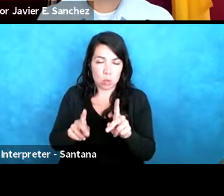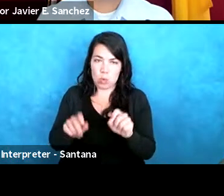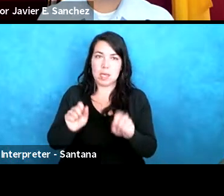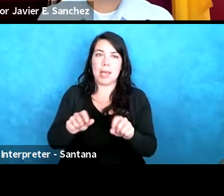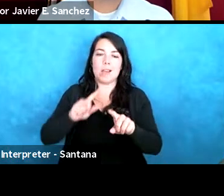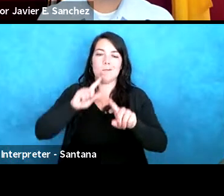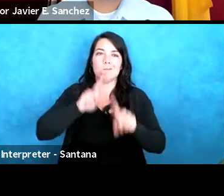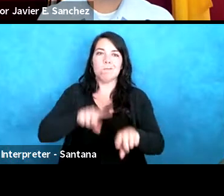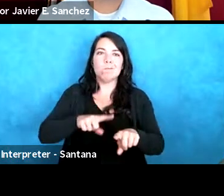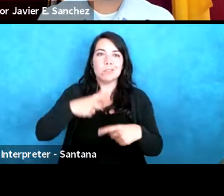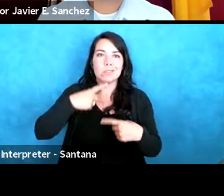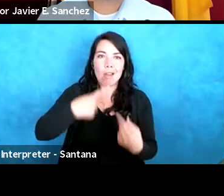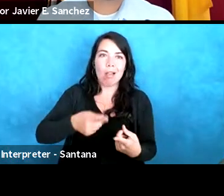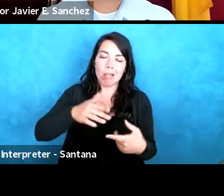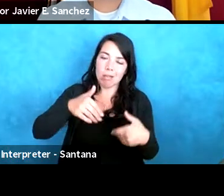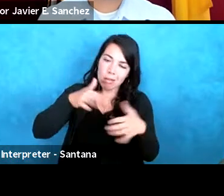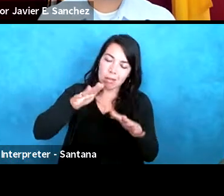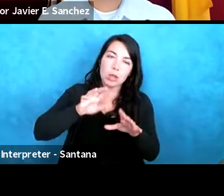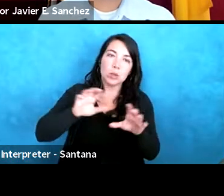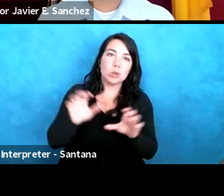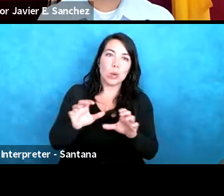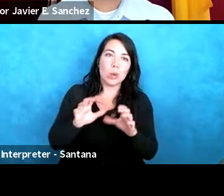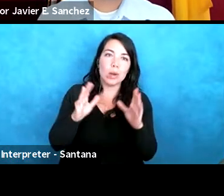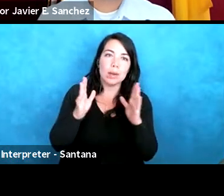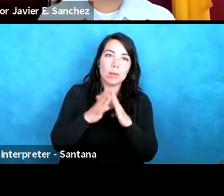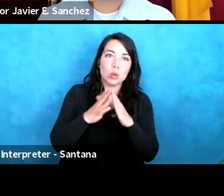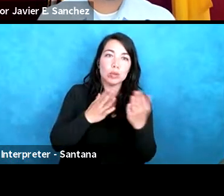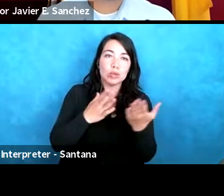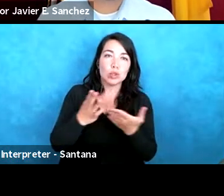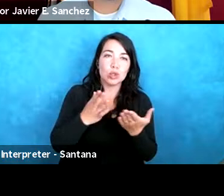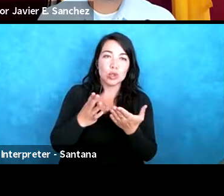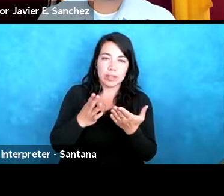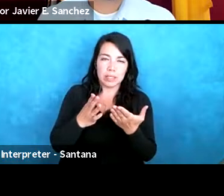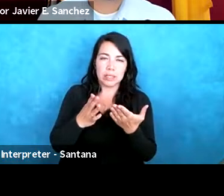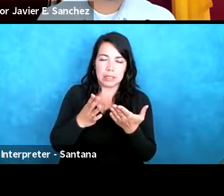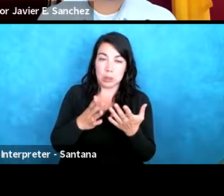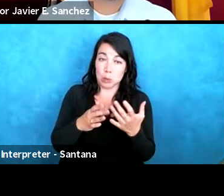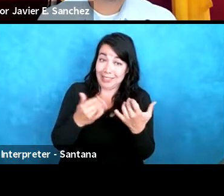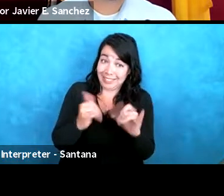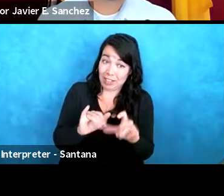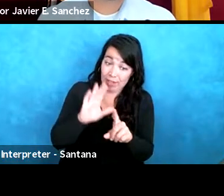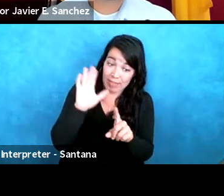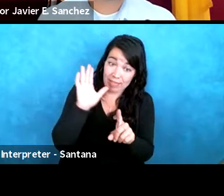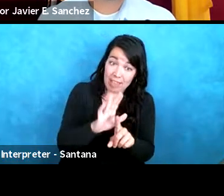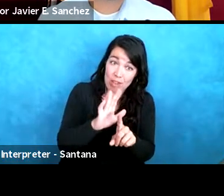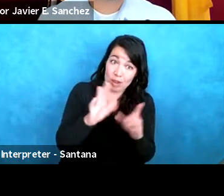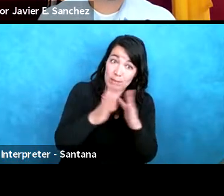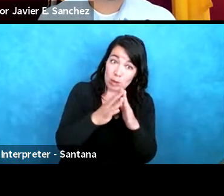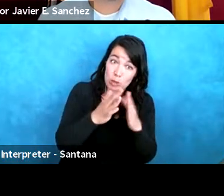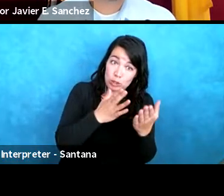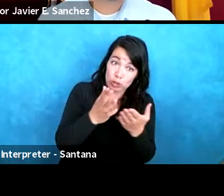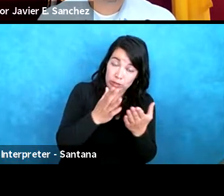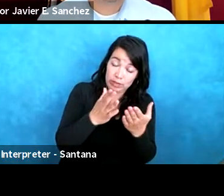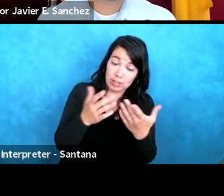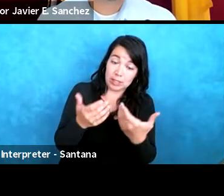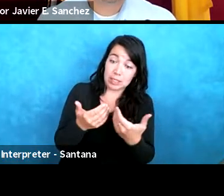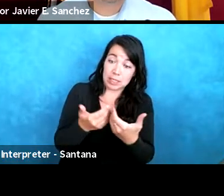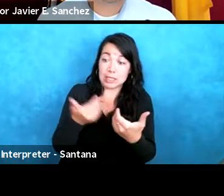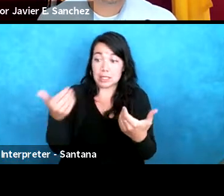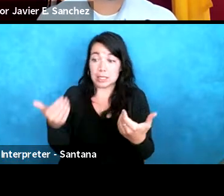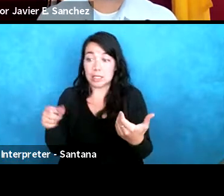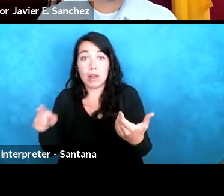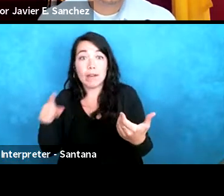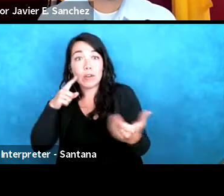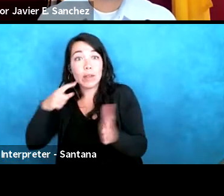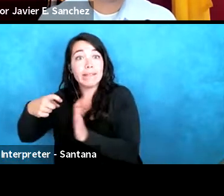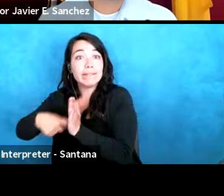do community service separate and apart from the community service done in lieu of the